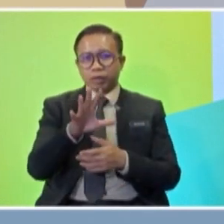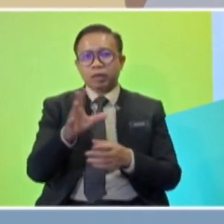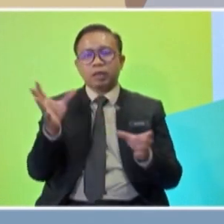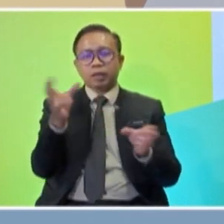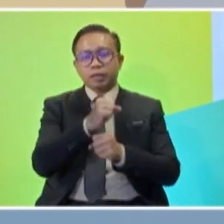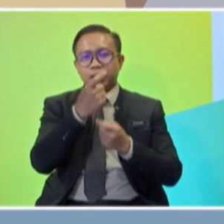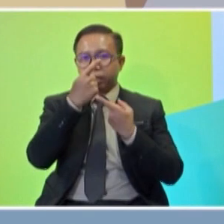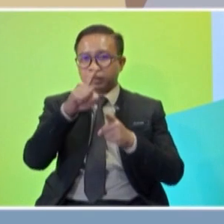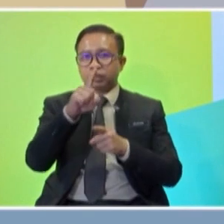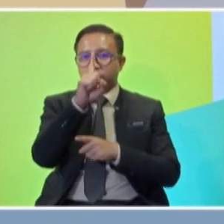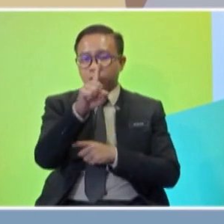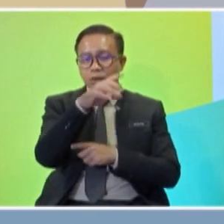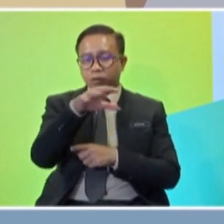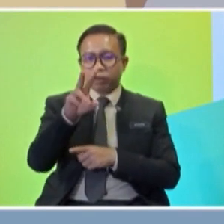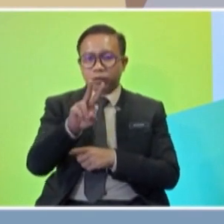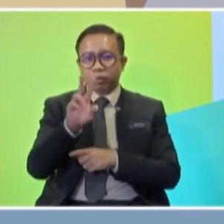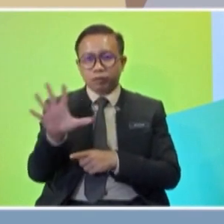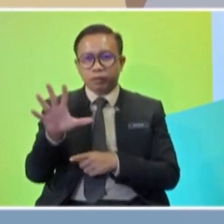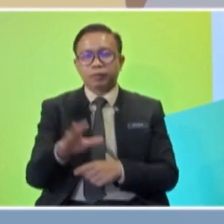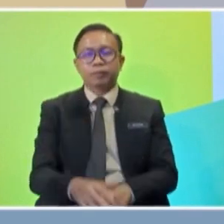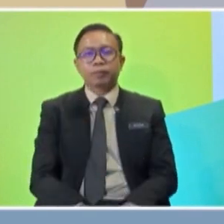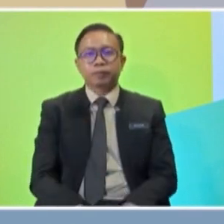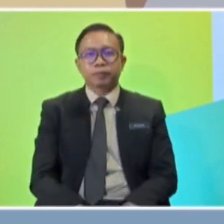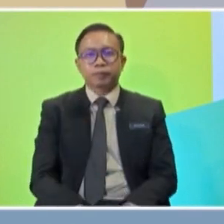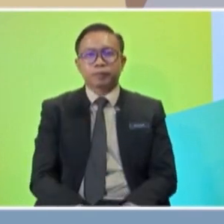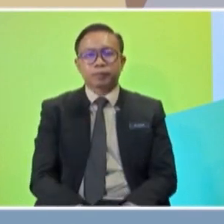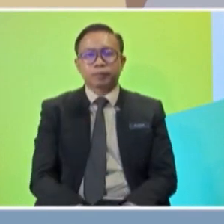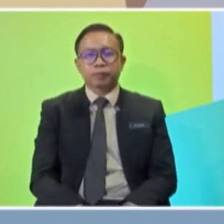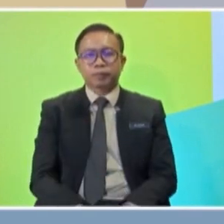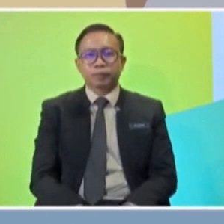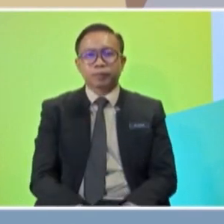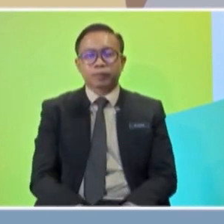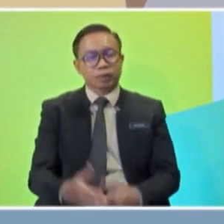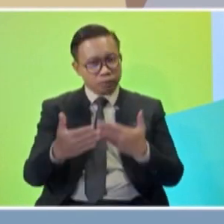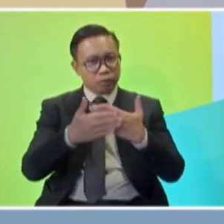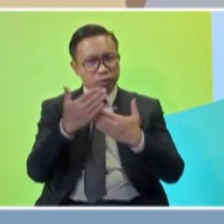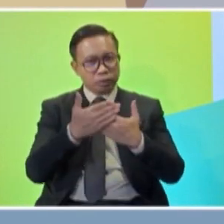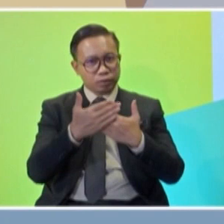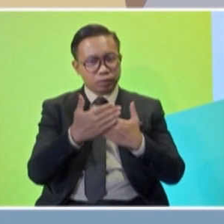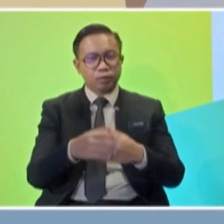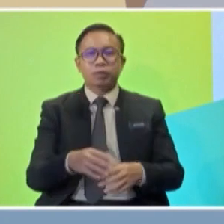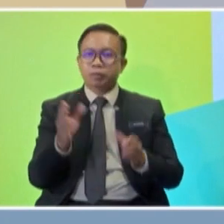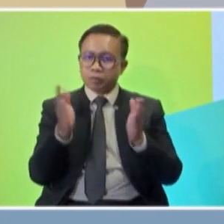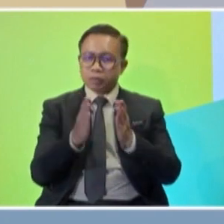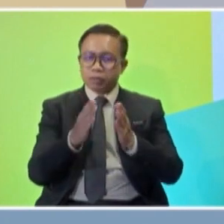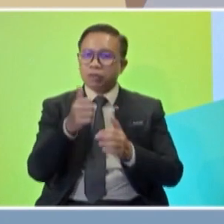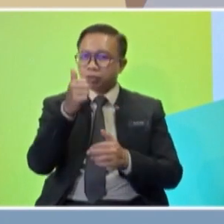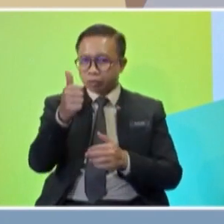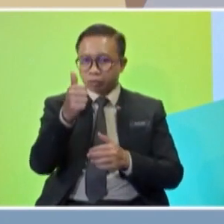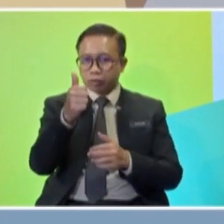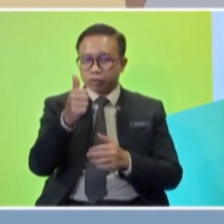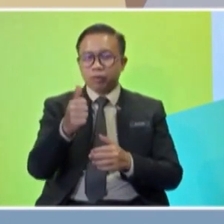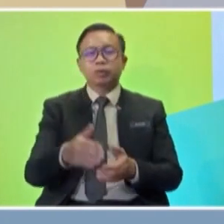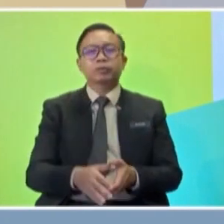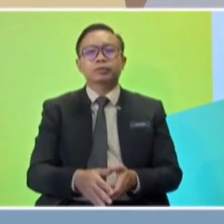get the answer 1 over 25. Is it the simplest form, John? 1 over 25? Yes. Very good, John. Thank you for